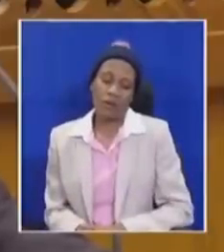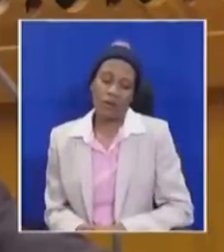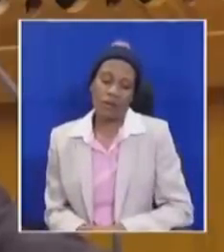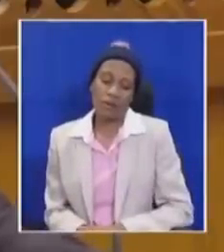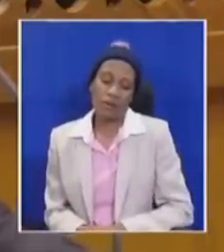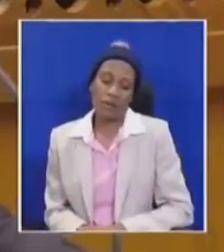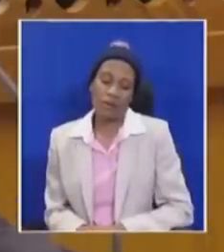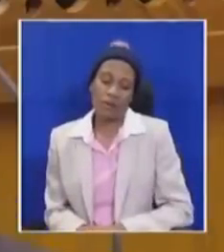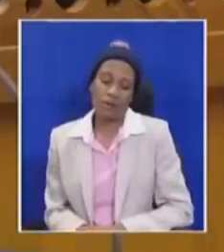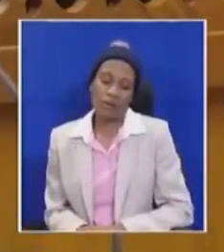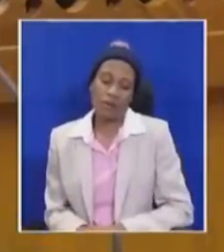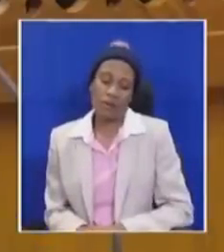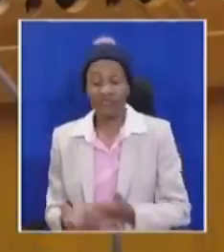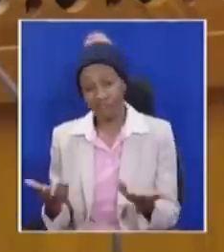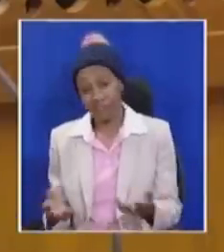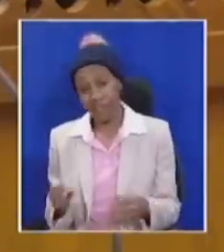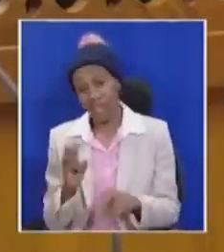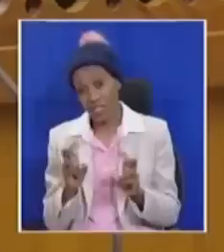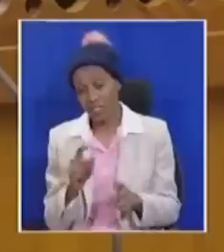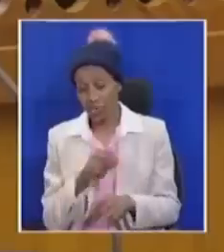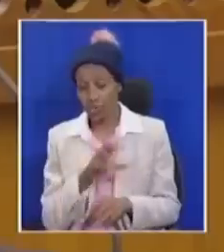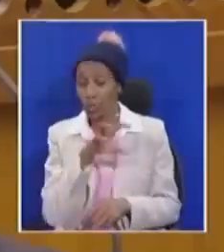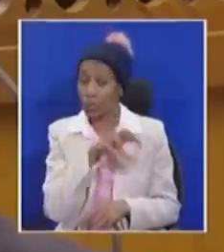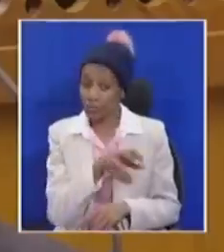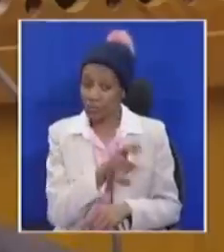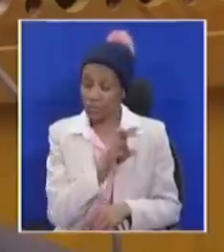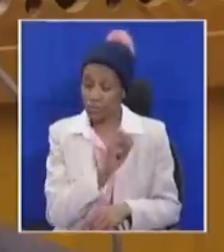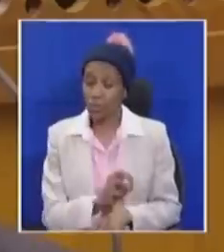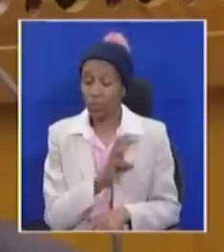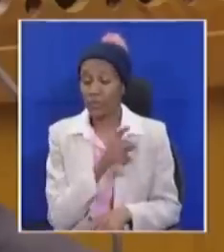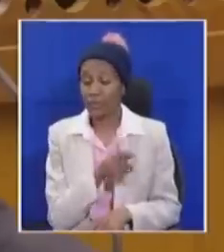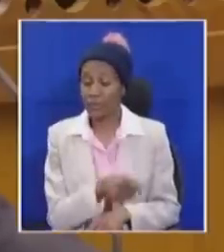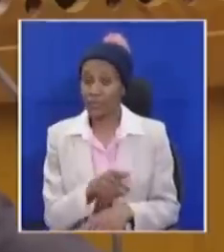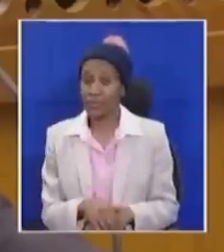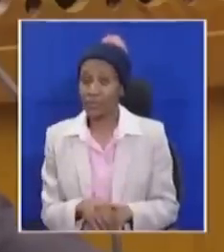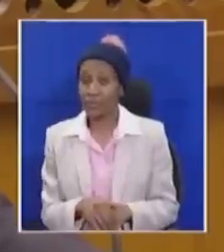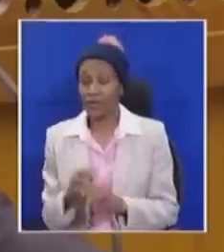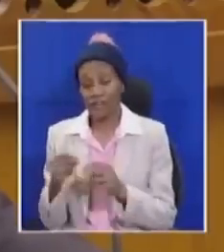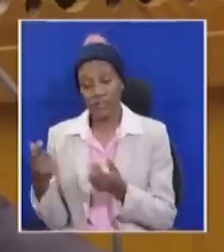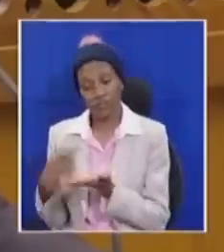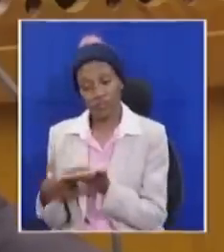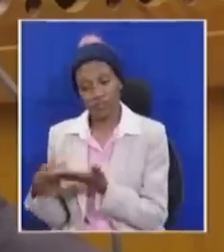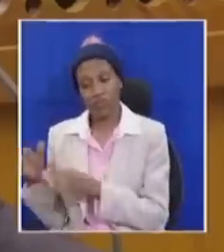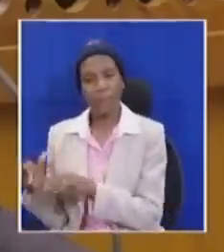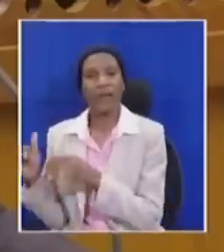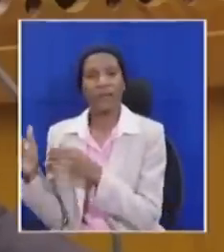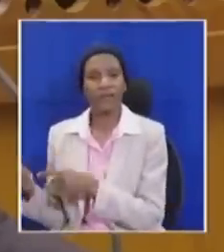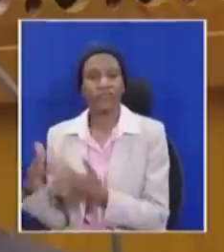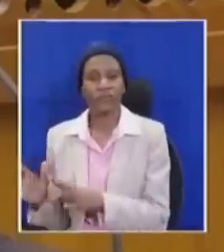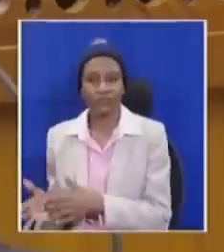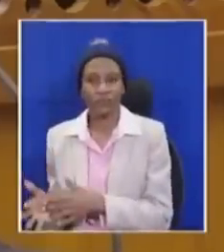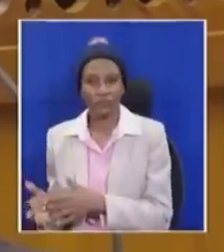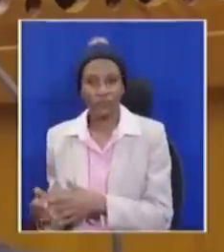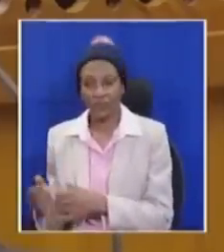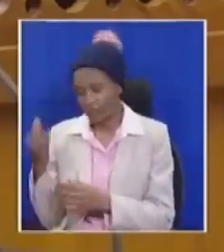I think the situation in the Northwest, as it was discussed in Cabinet, many views